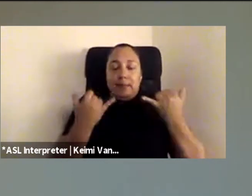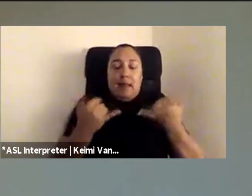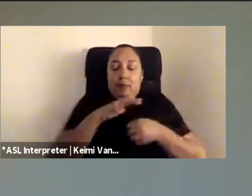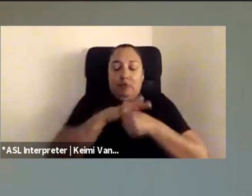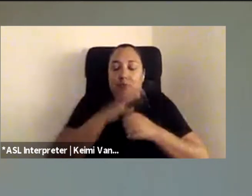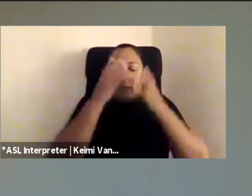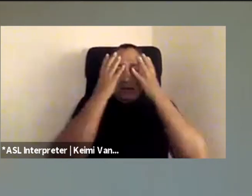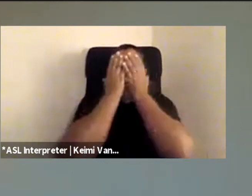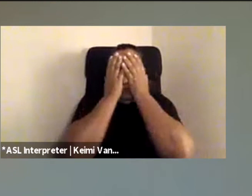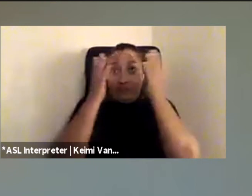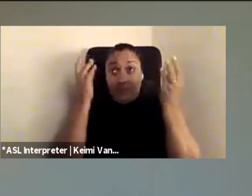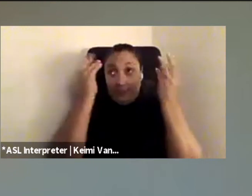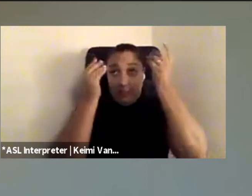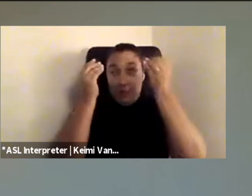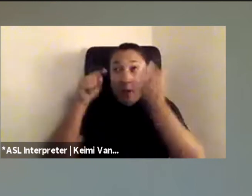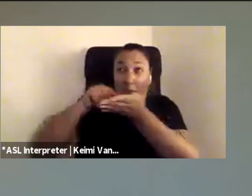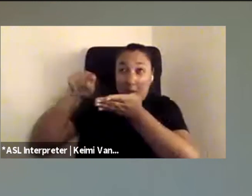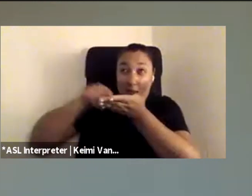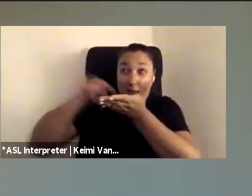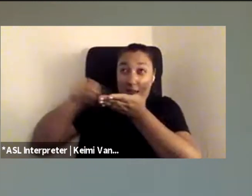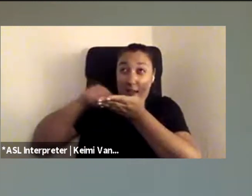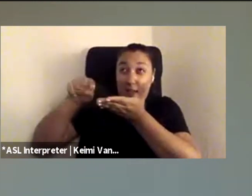think about, paying back all that money that I paid